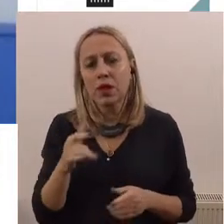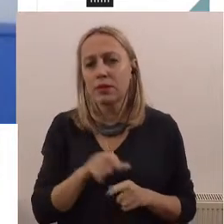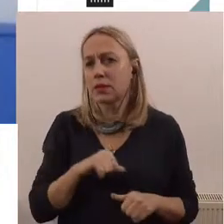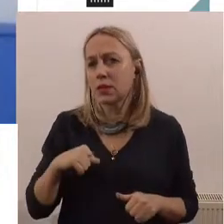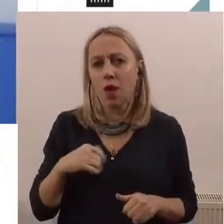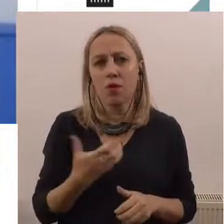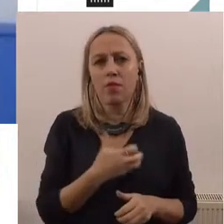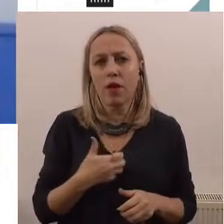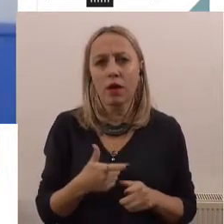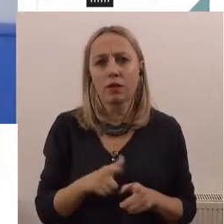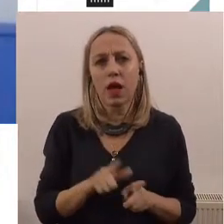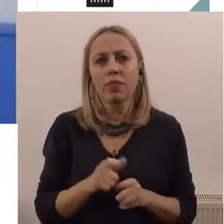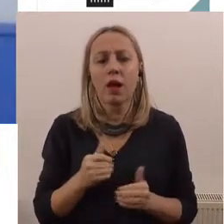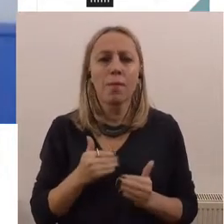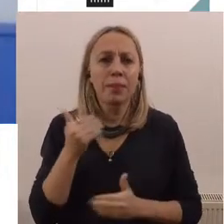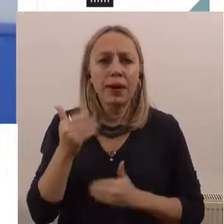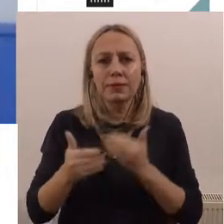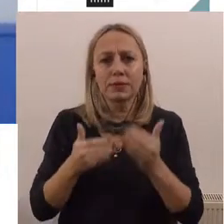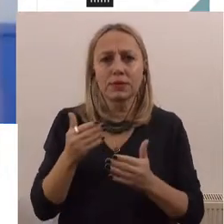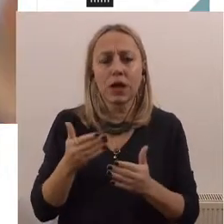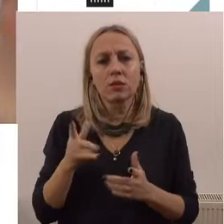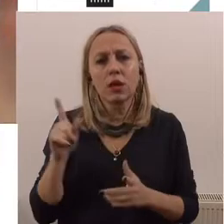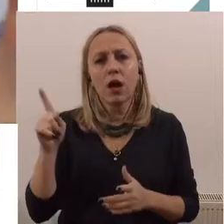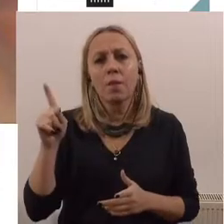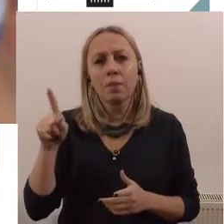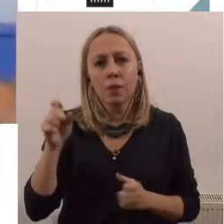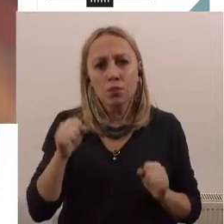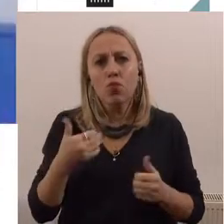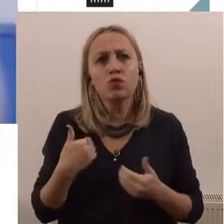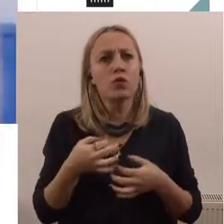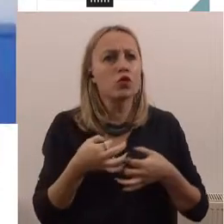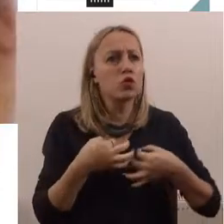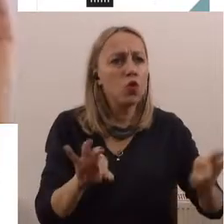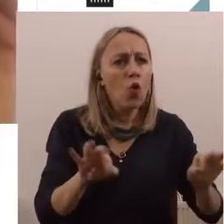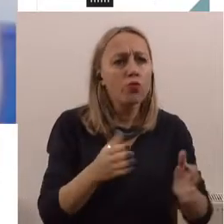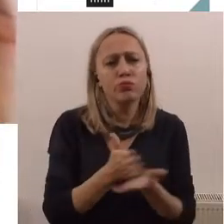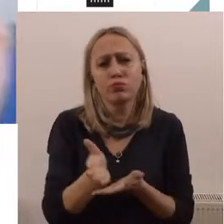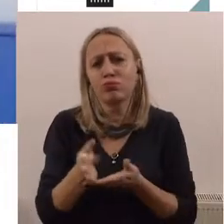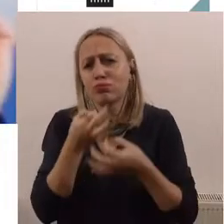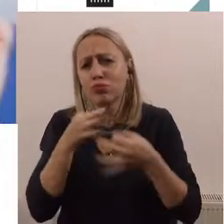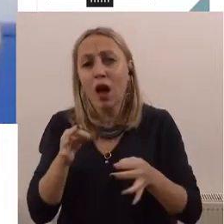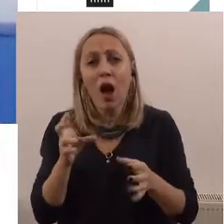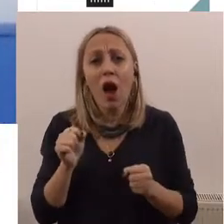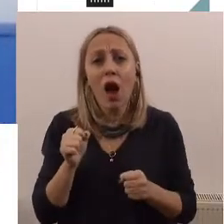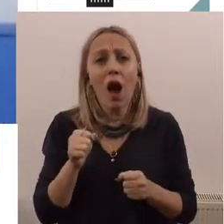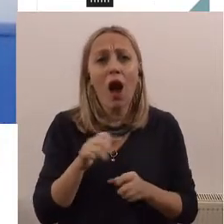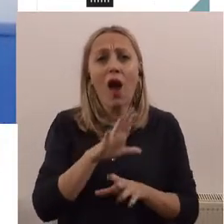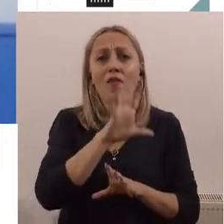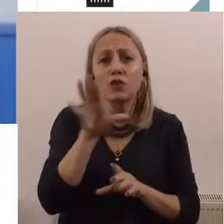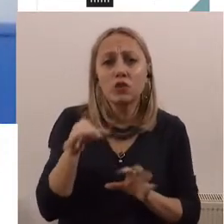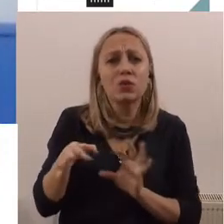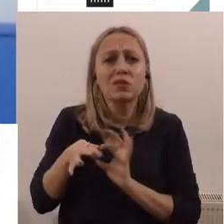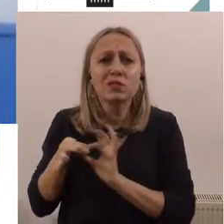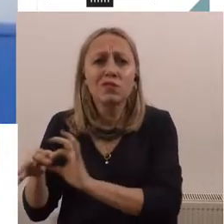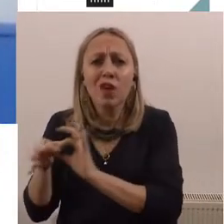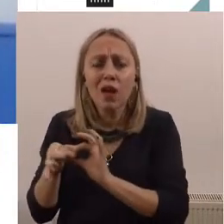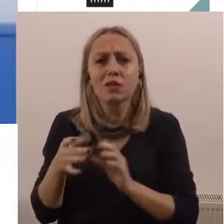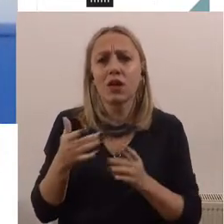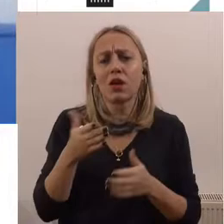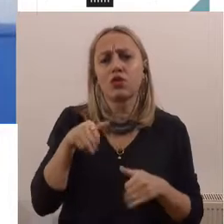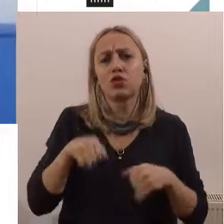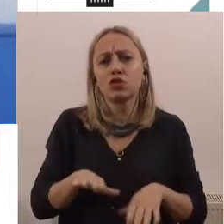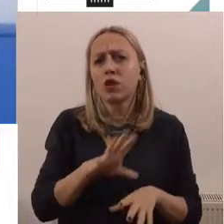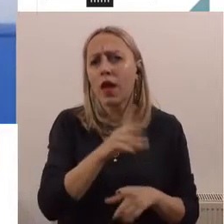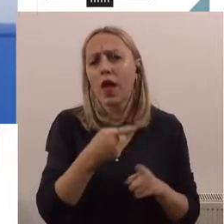least is representation. You can make your museum totally accessible, but representation is everything. And then, I mean, in the